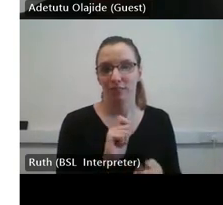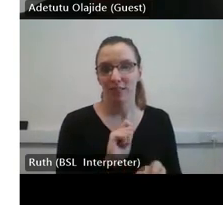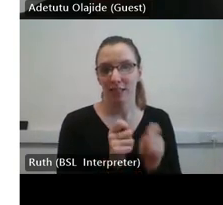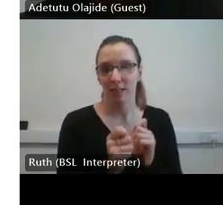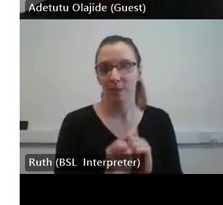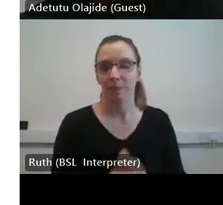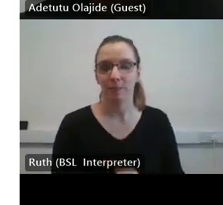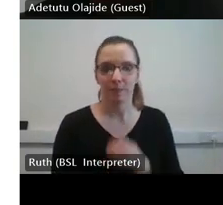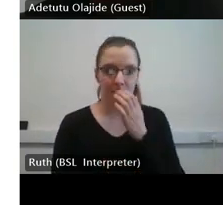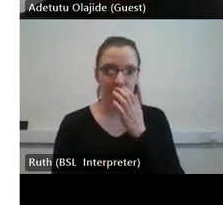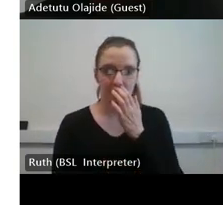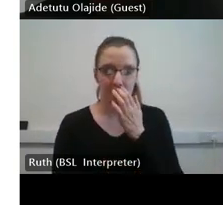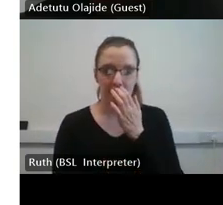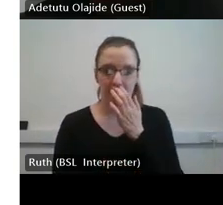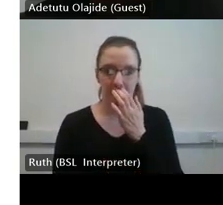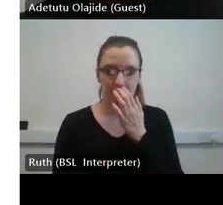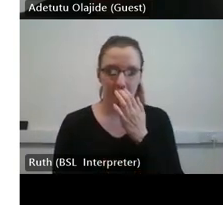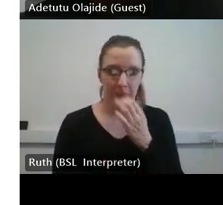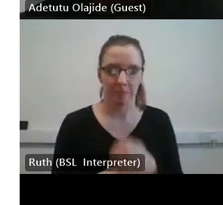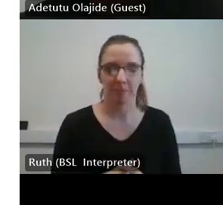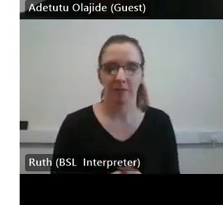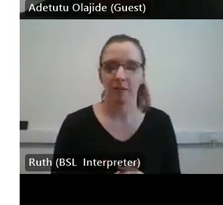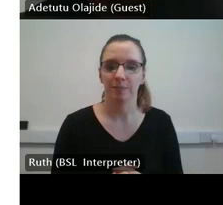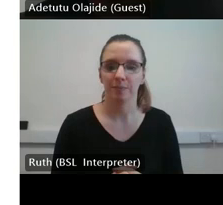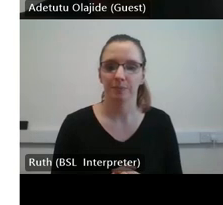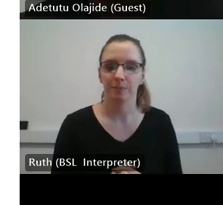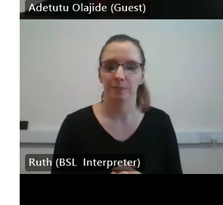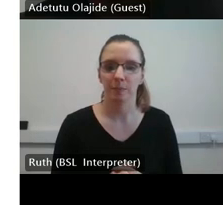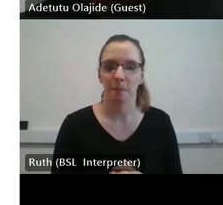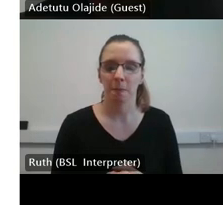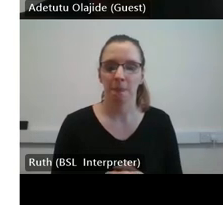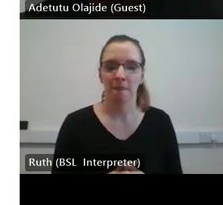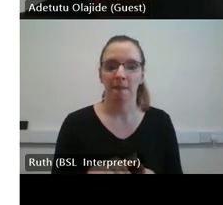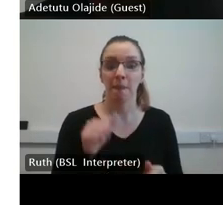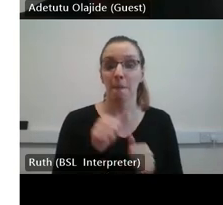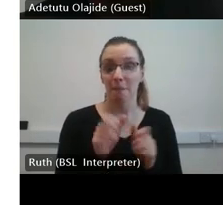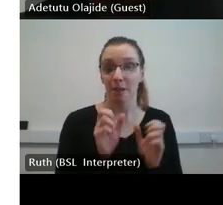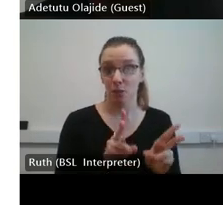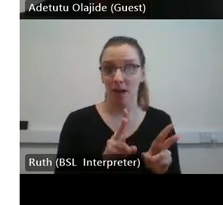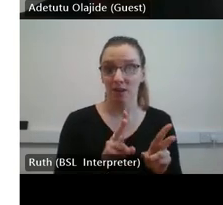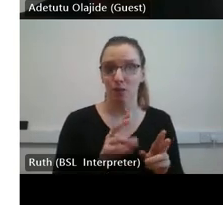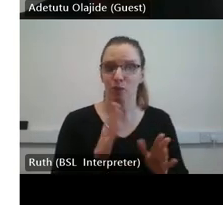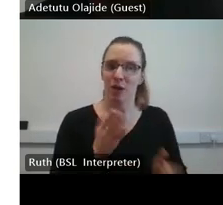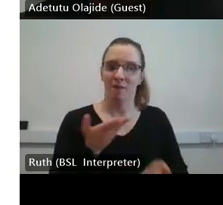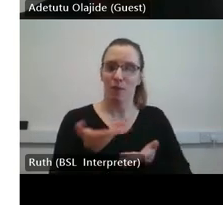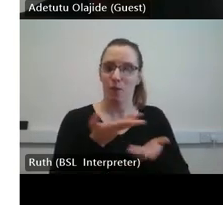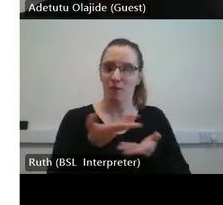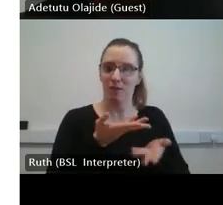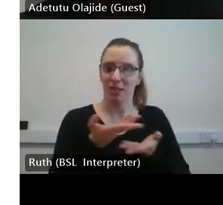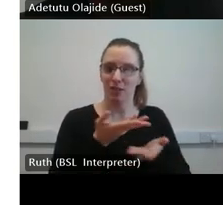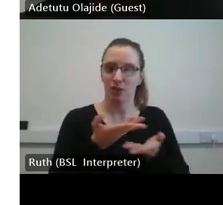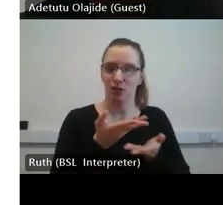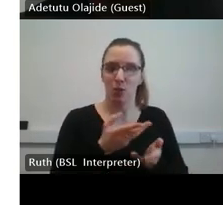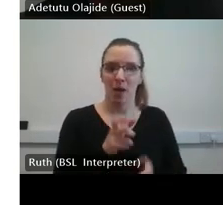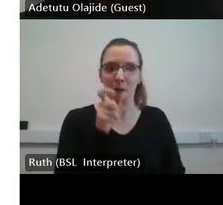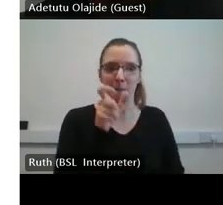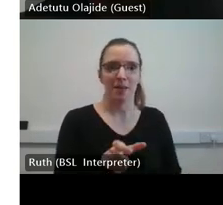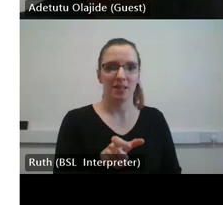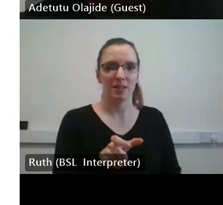asking? I think it's the best way. I think the question is around the best way to have a conversation where somebody